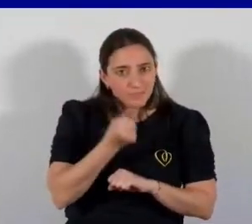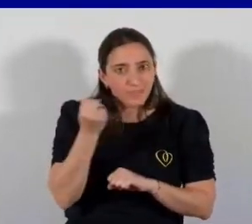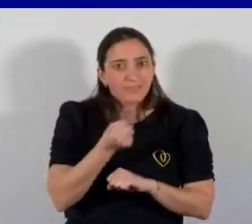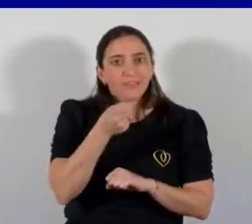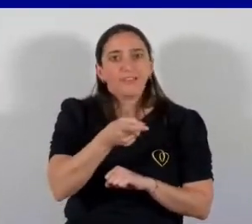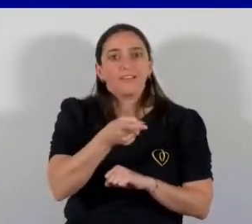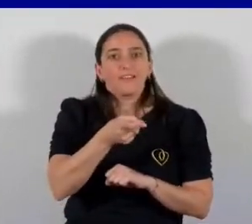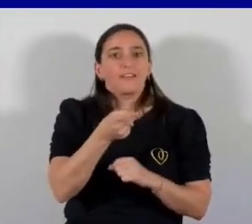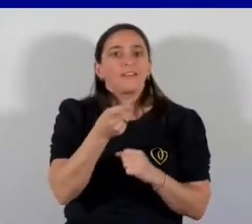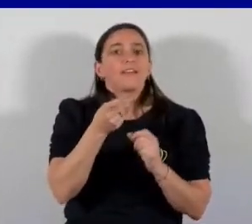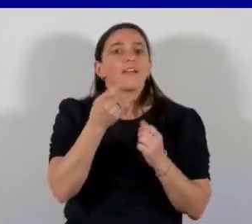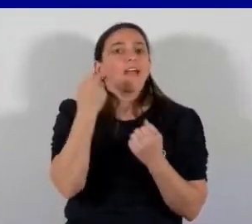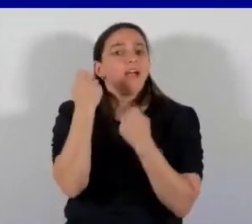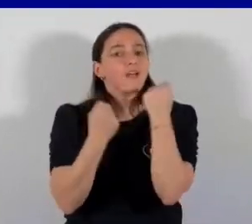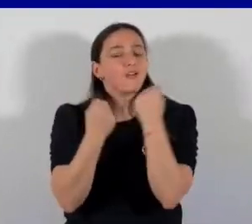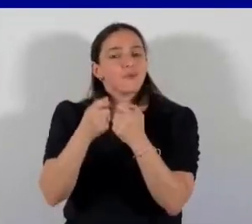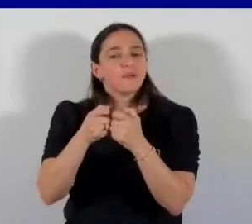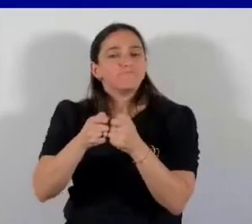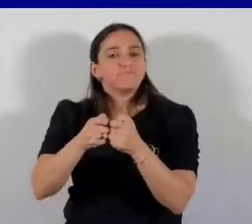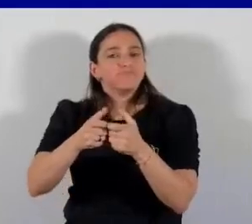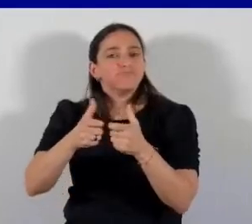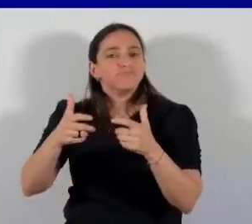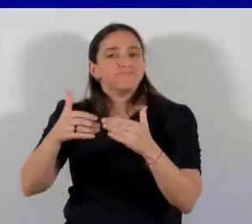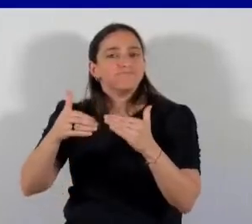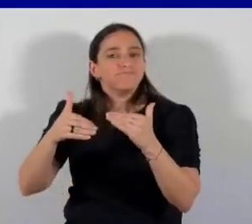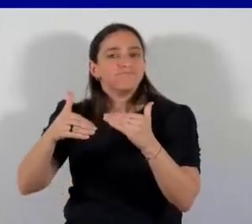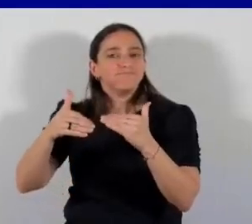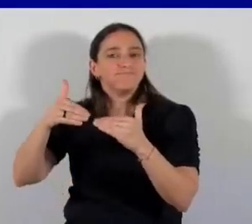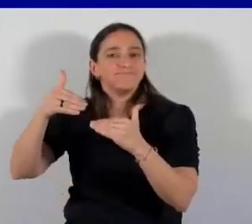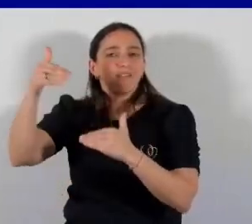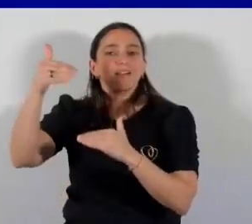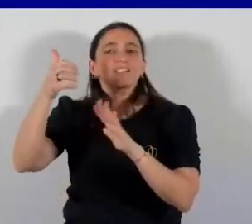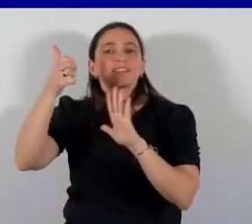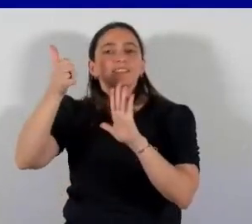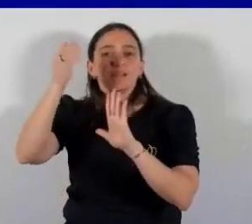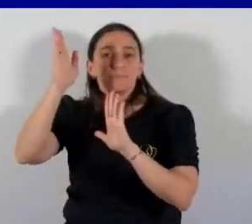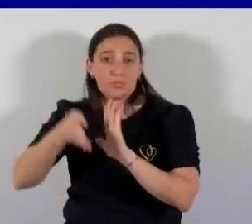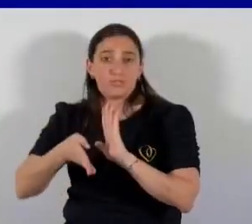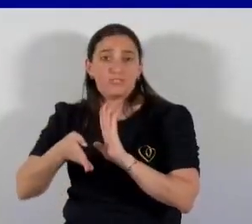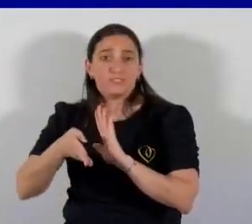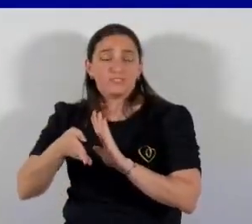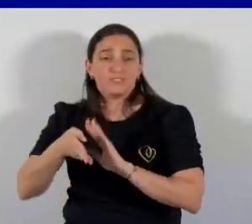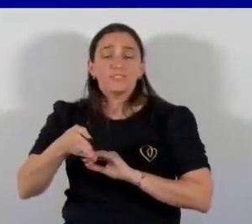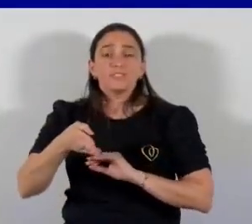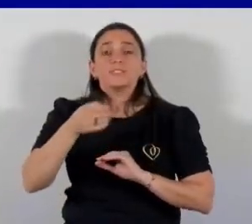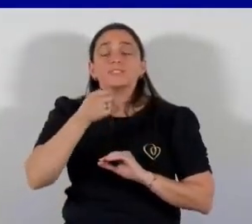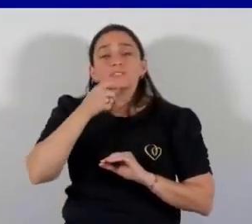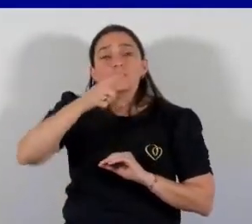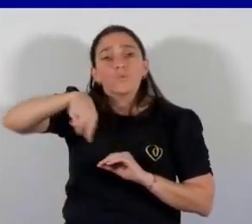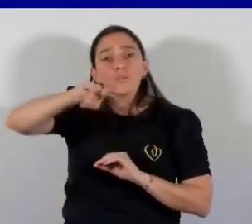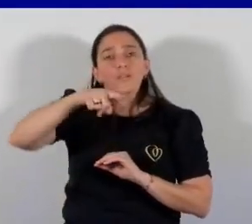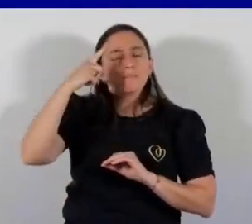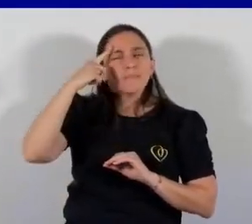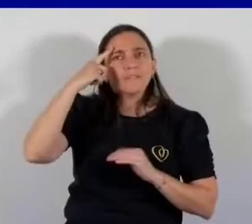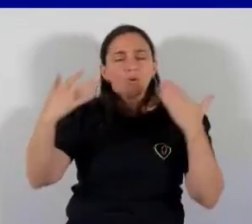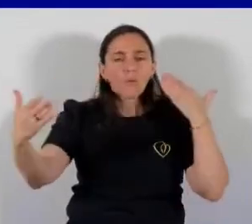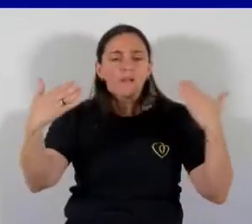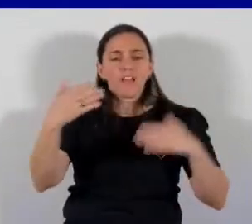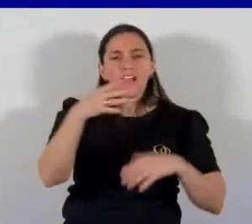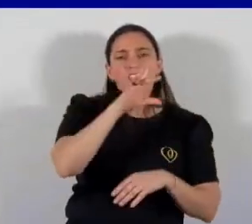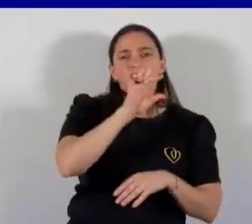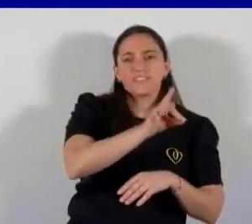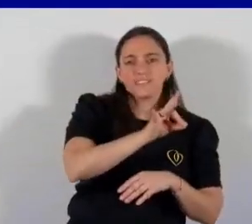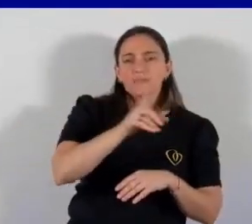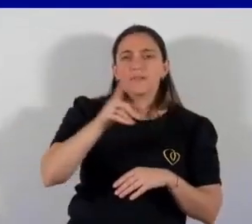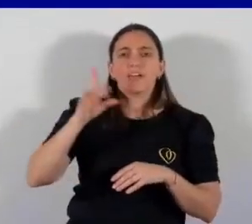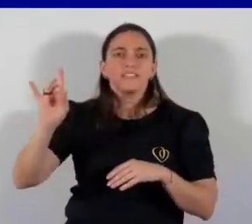And in the end it ended up being a tilde, because despite having made the greatest adjustment, the economy grew by 6%, because